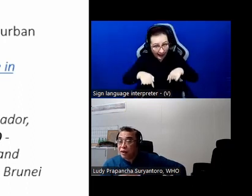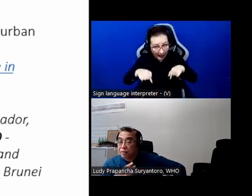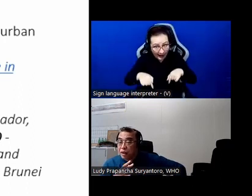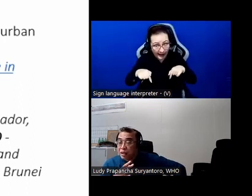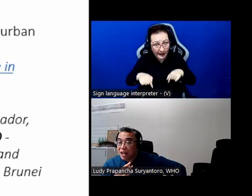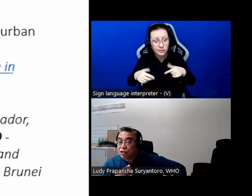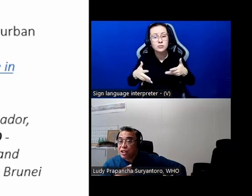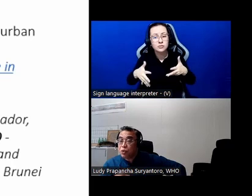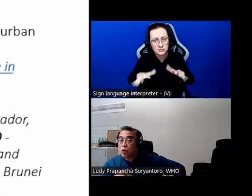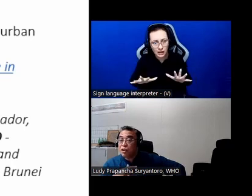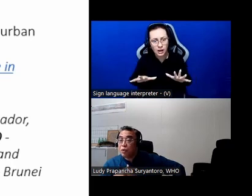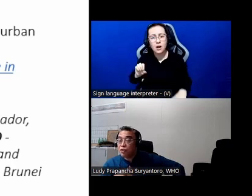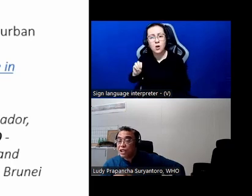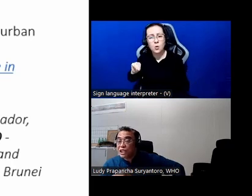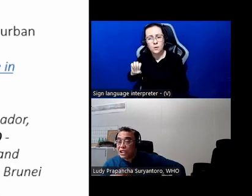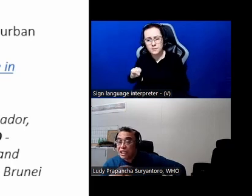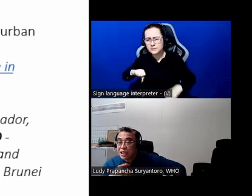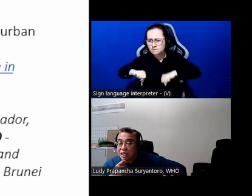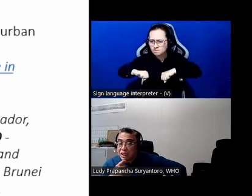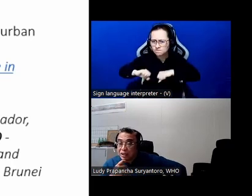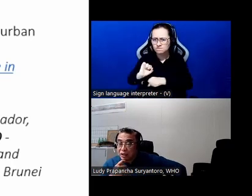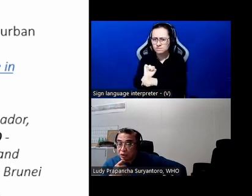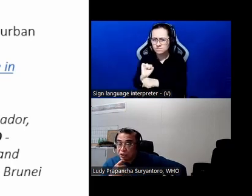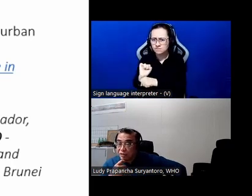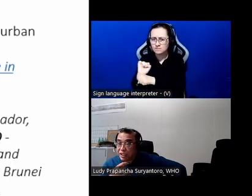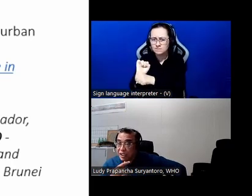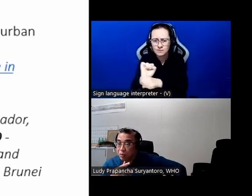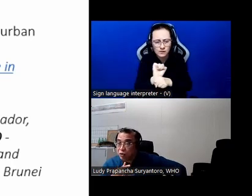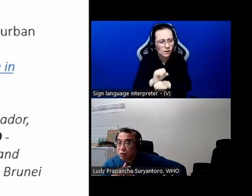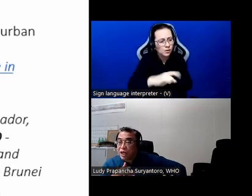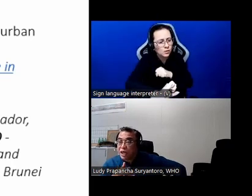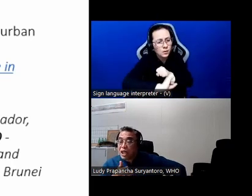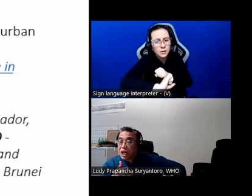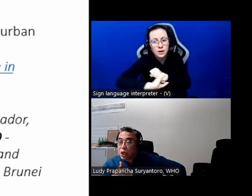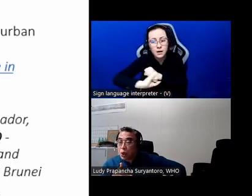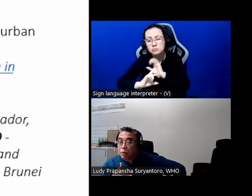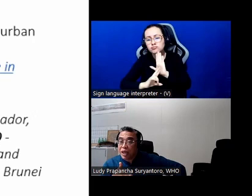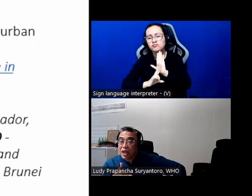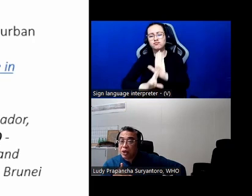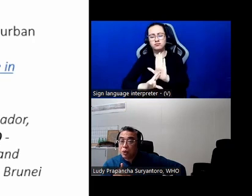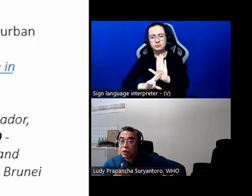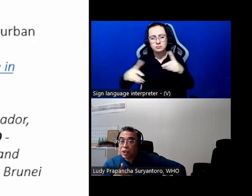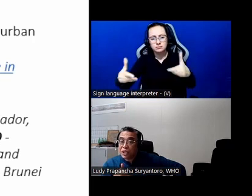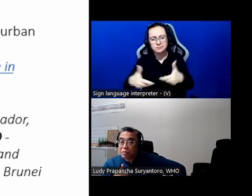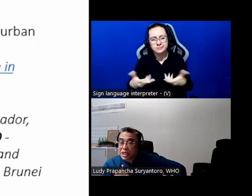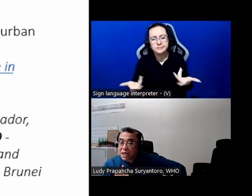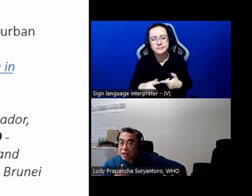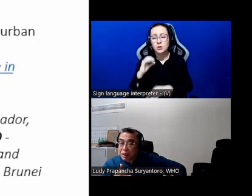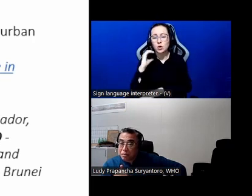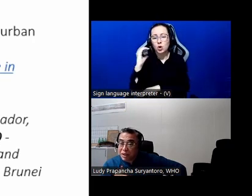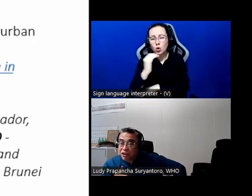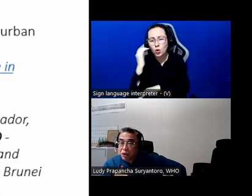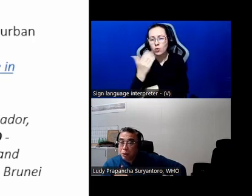of country who are sponsoring this resolution, such as Botswana, Colombia, Ecuador,